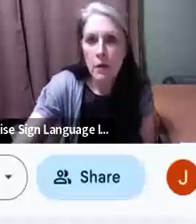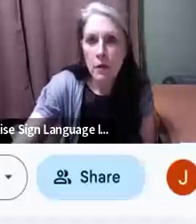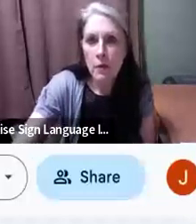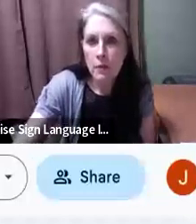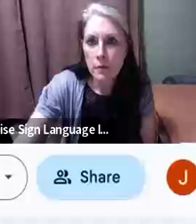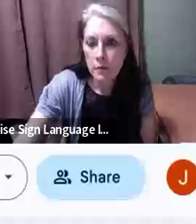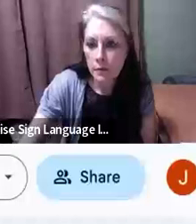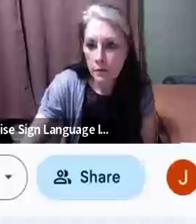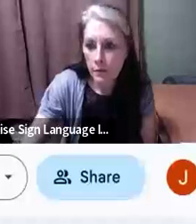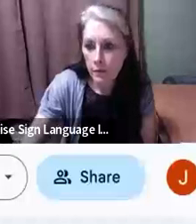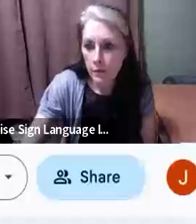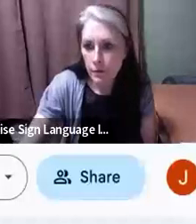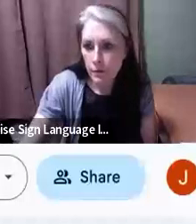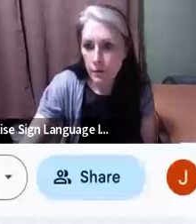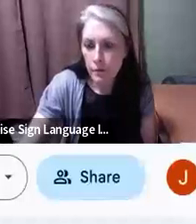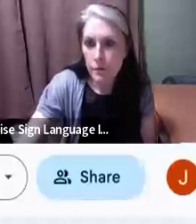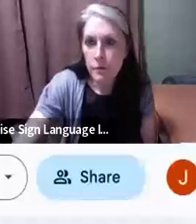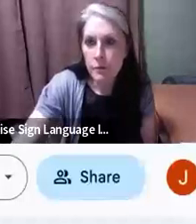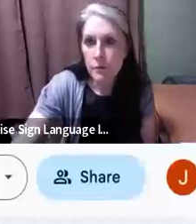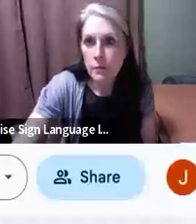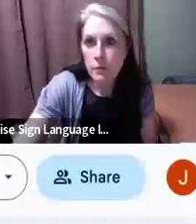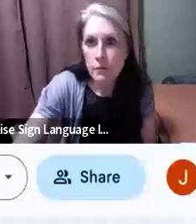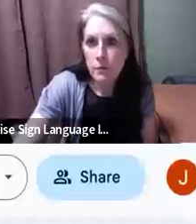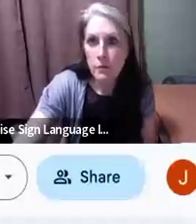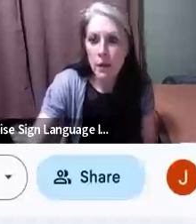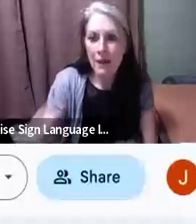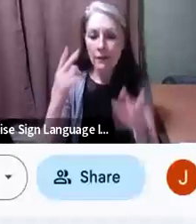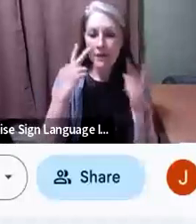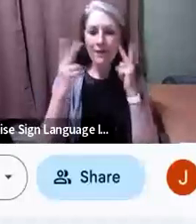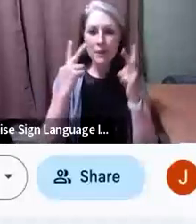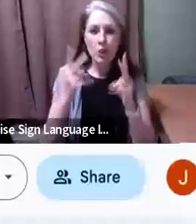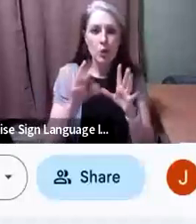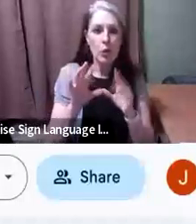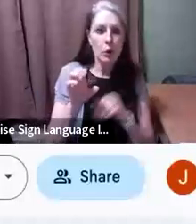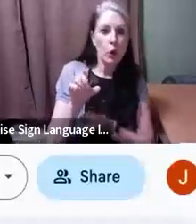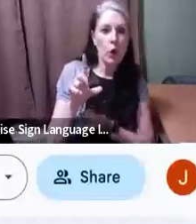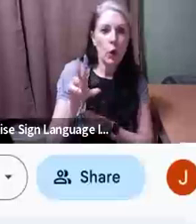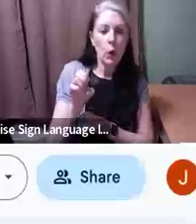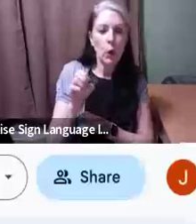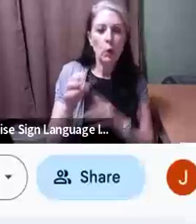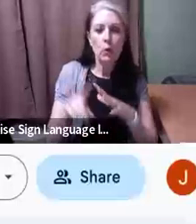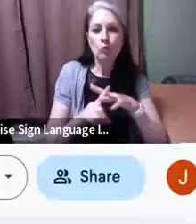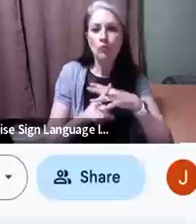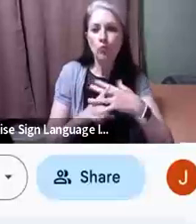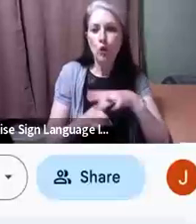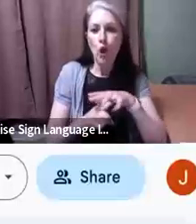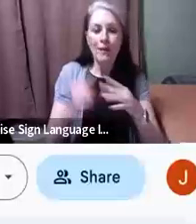visual cues, the context, as much as possible to someone who's unable to see